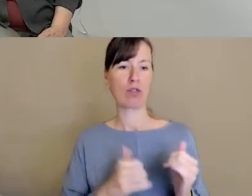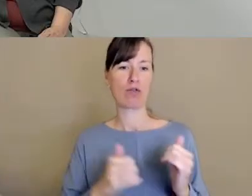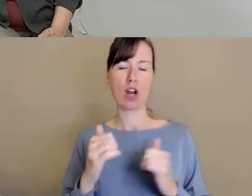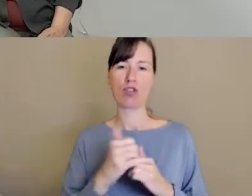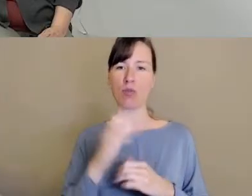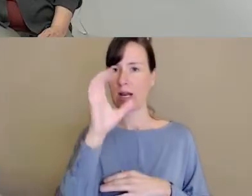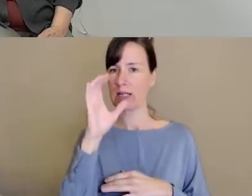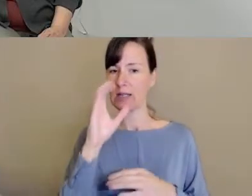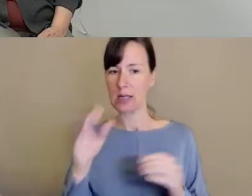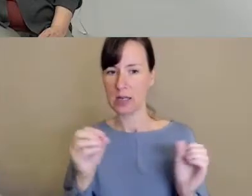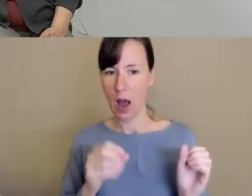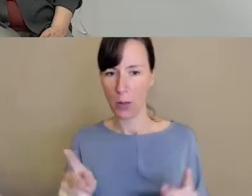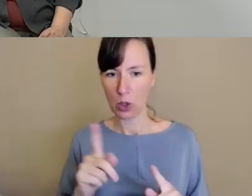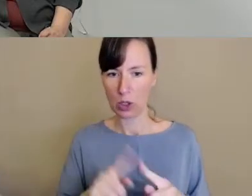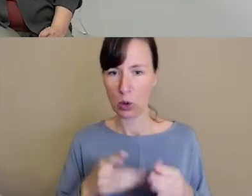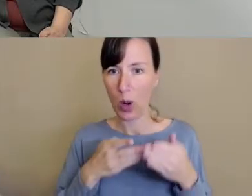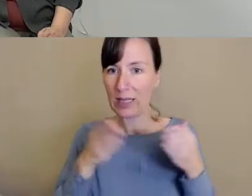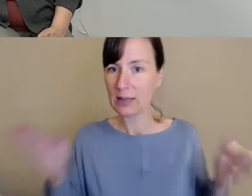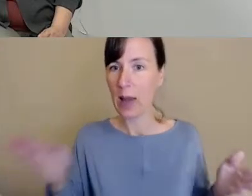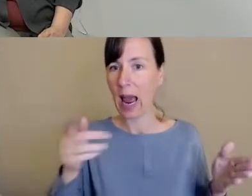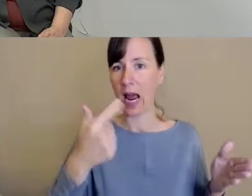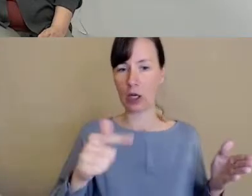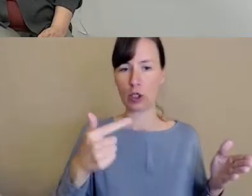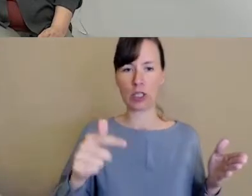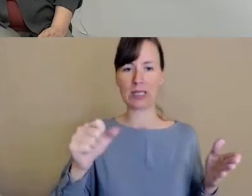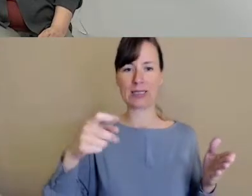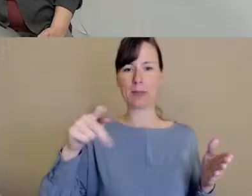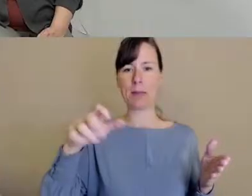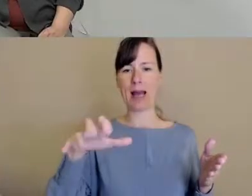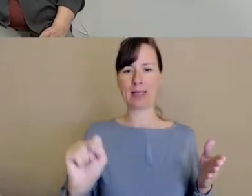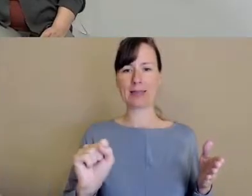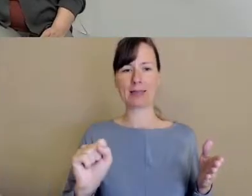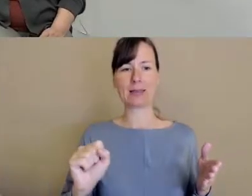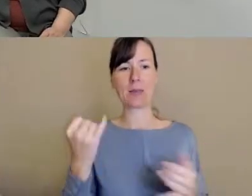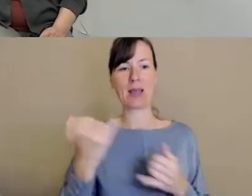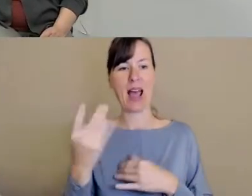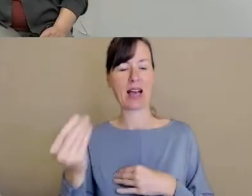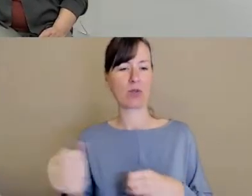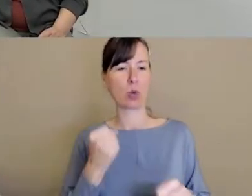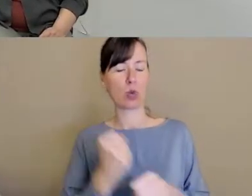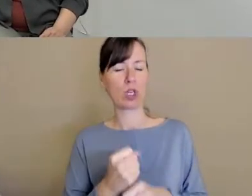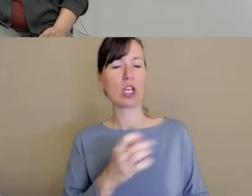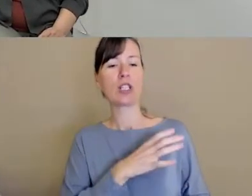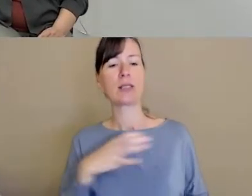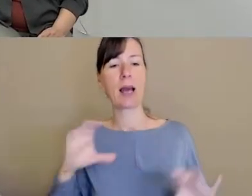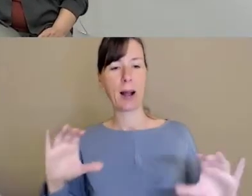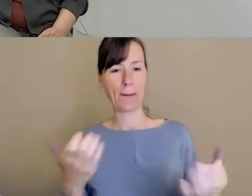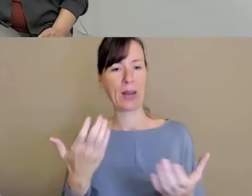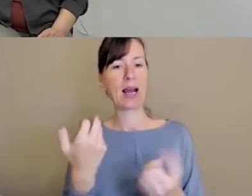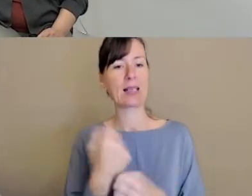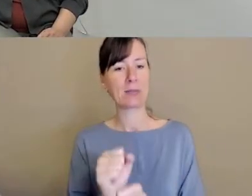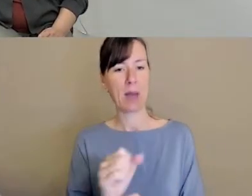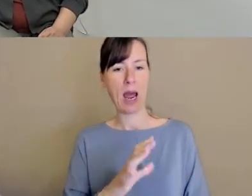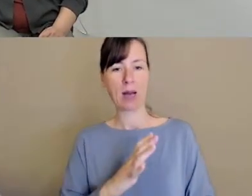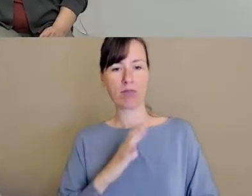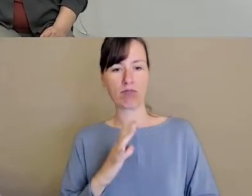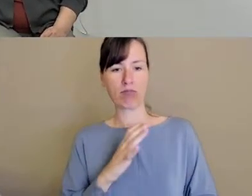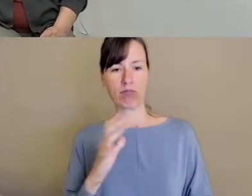wooded areas, including the Paper Wayne Street lots, part of the larger area which houses Woodworth